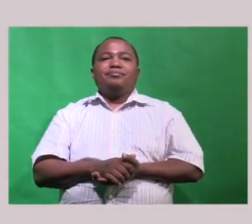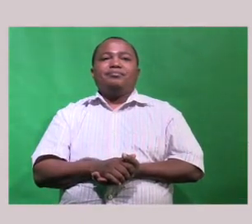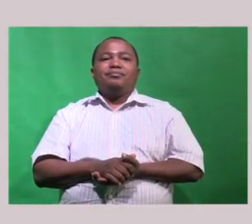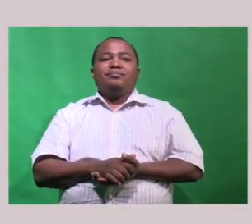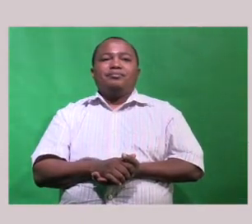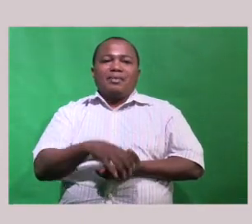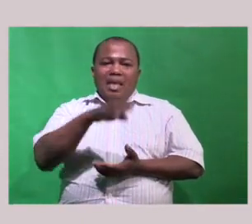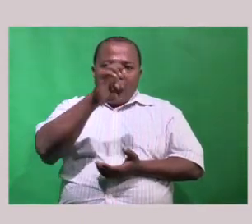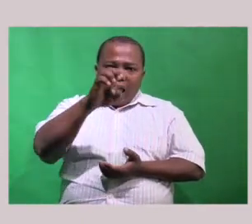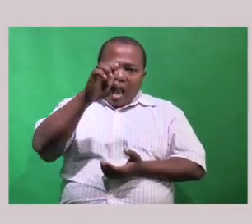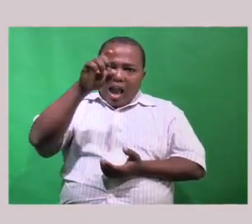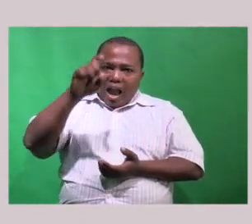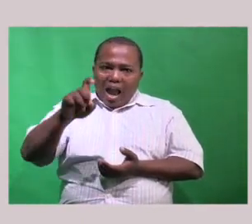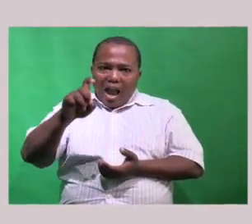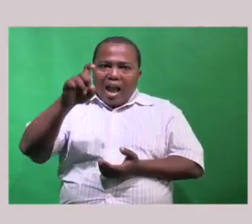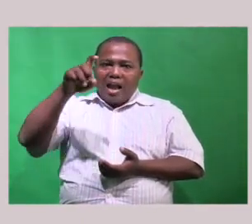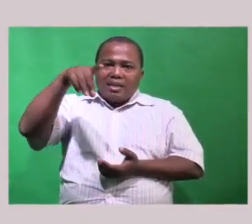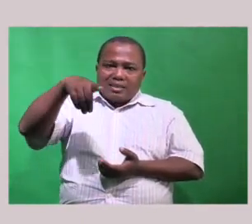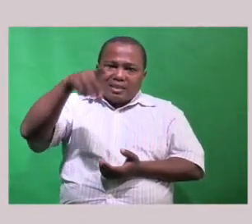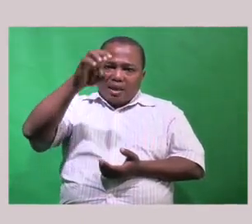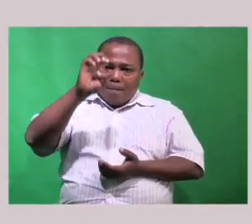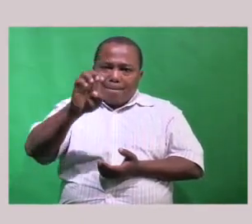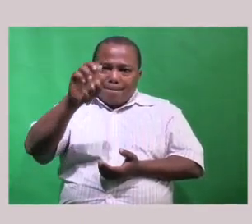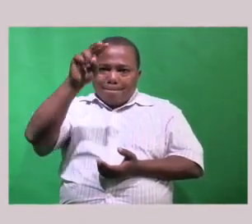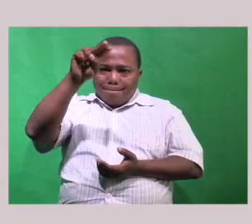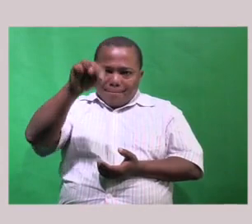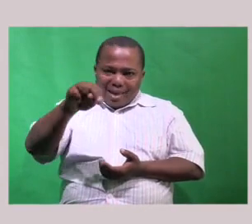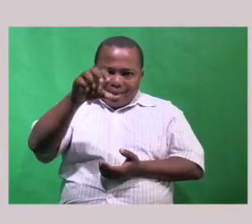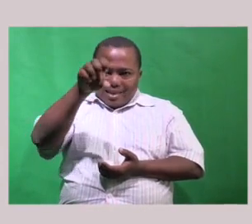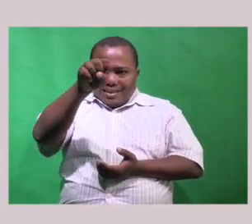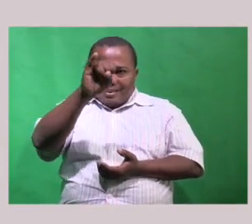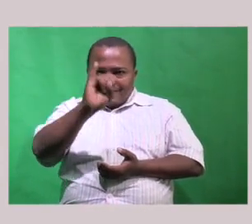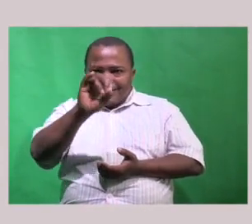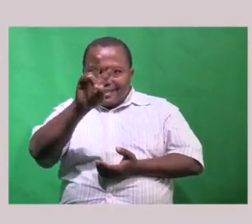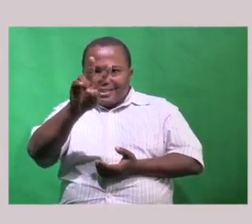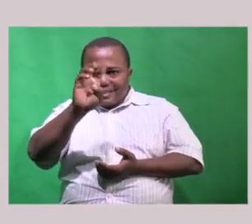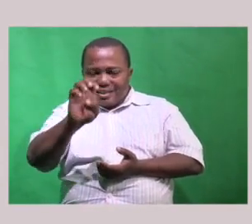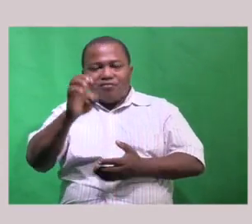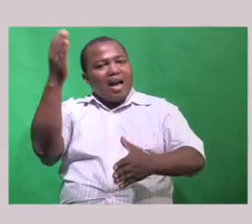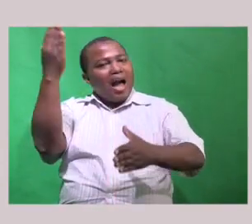Expenses account. Expenses account.